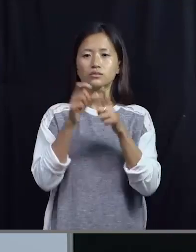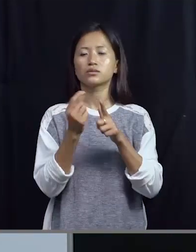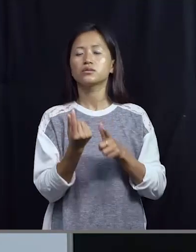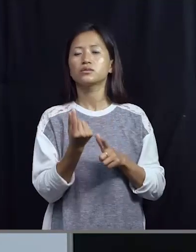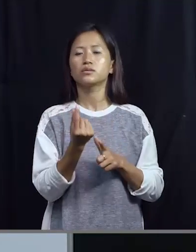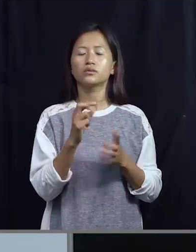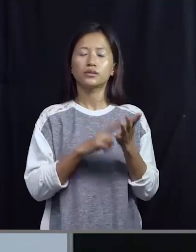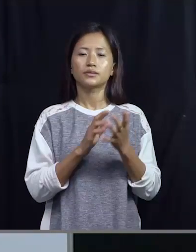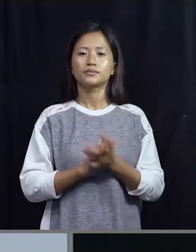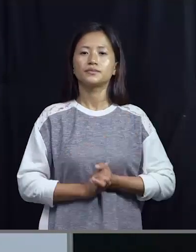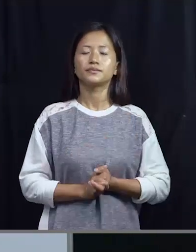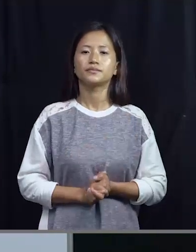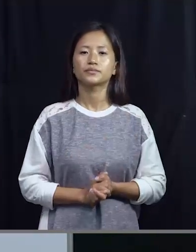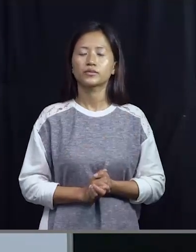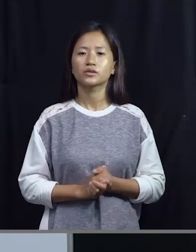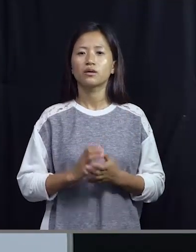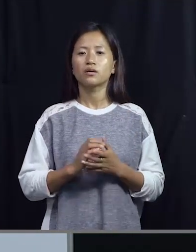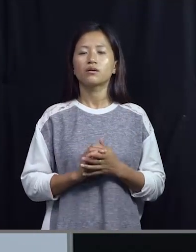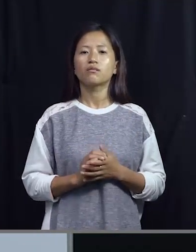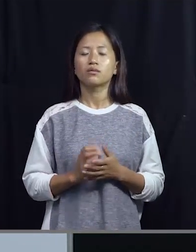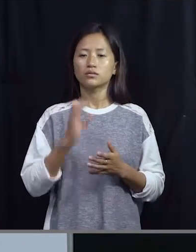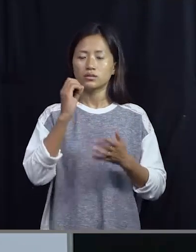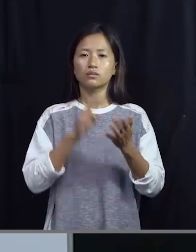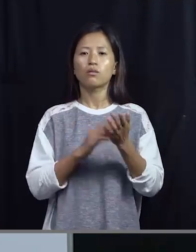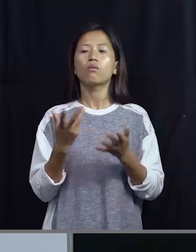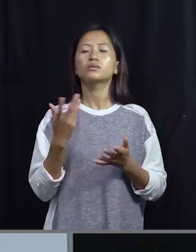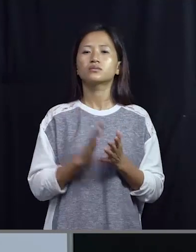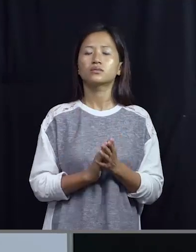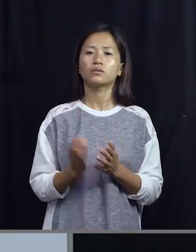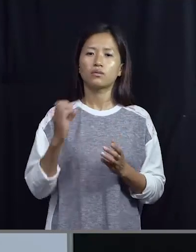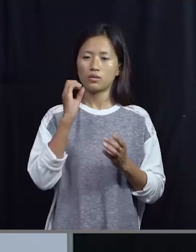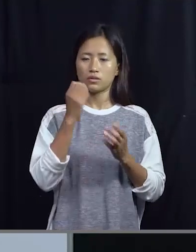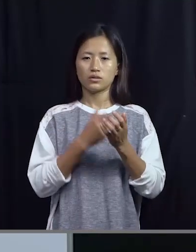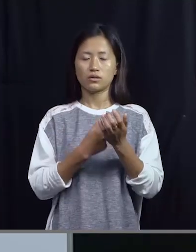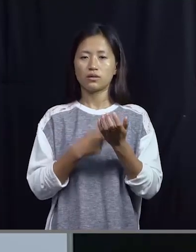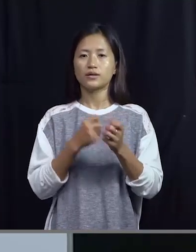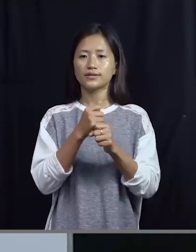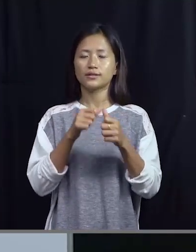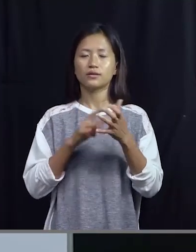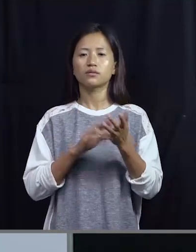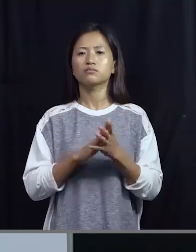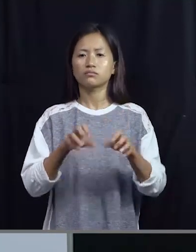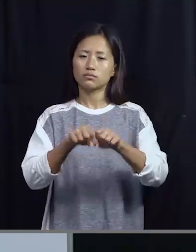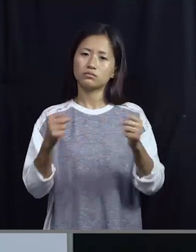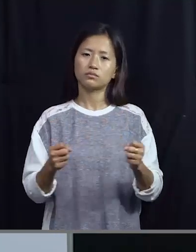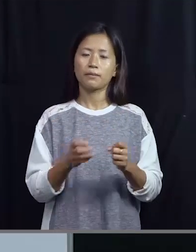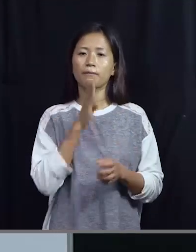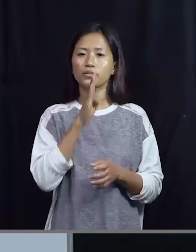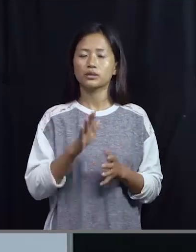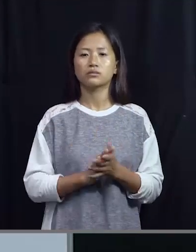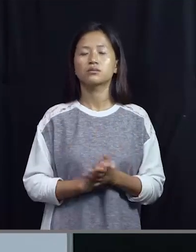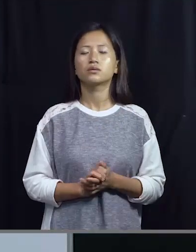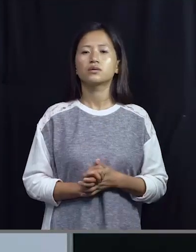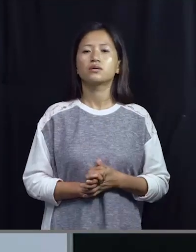complex organic compound. Why is it called complex organic compound? Because it has not been broken down into